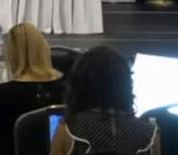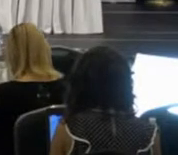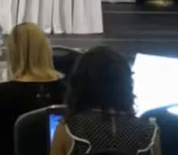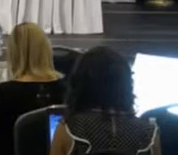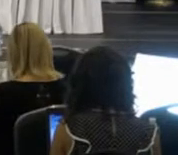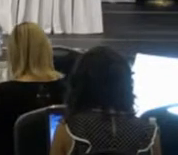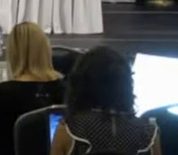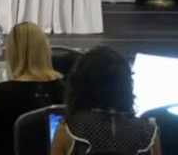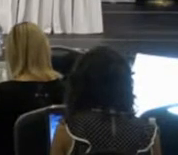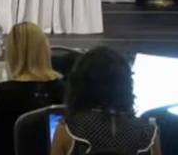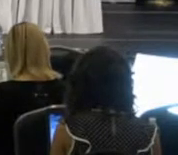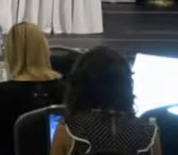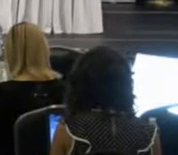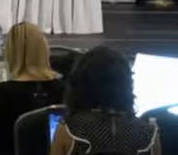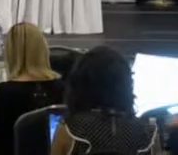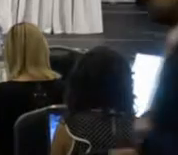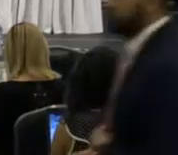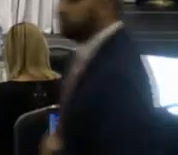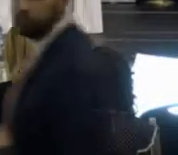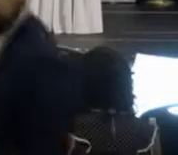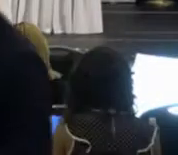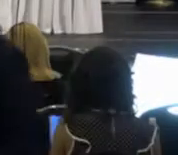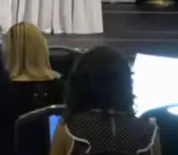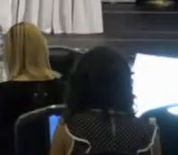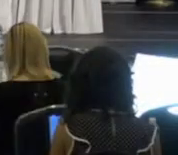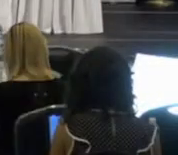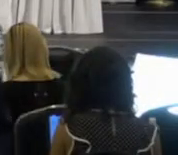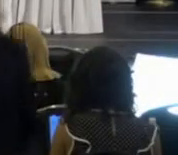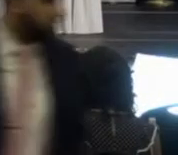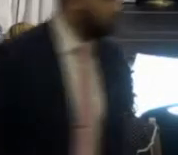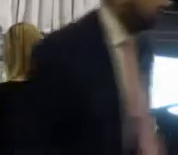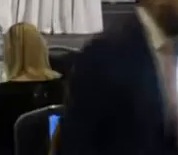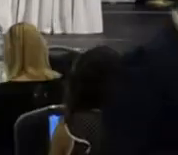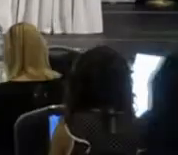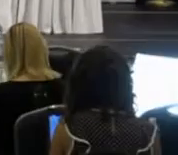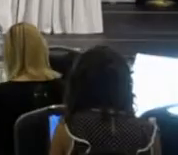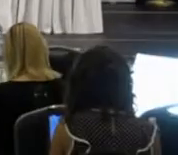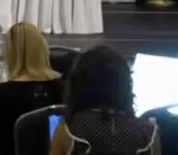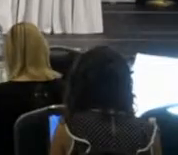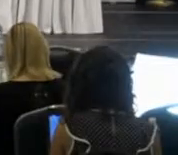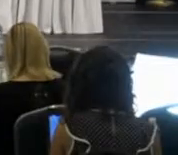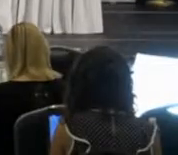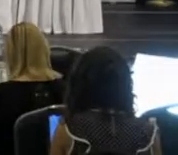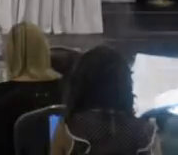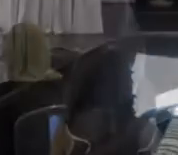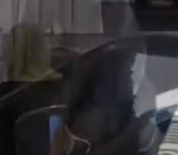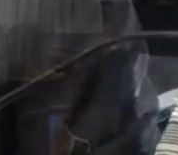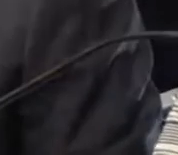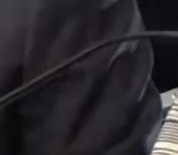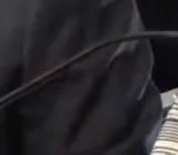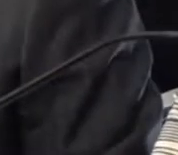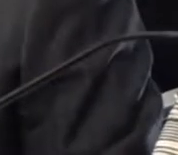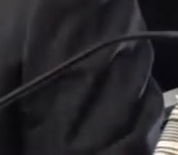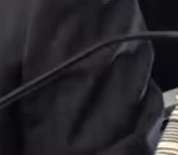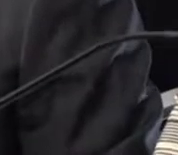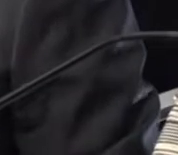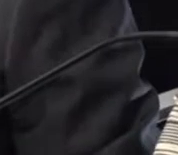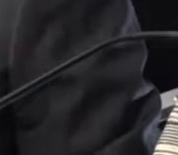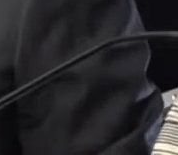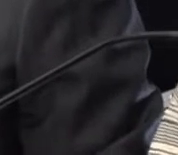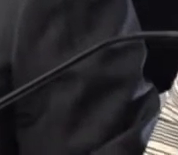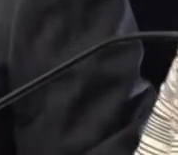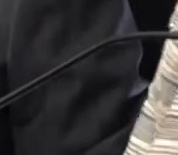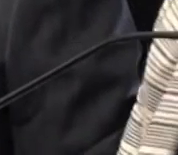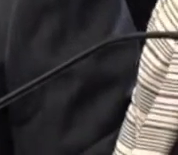I would like to ask, as is customary, for attendance to cooperate in conducting a productive meeting,